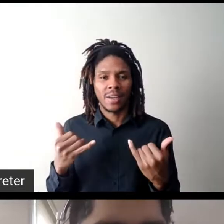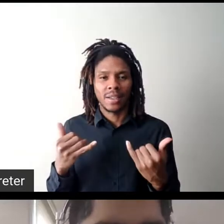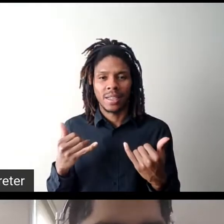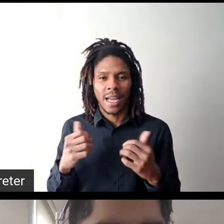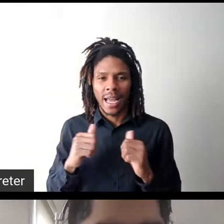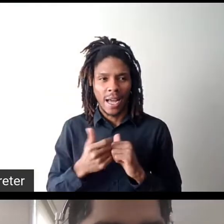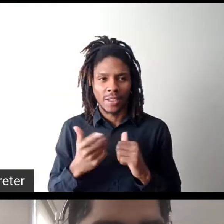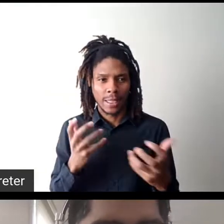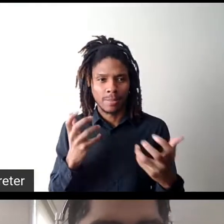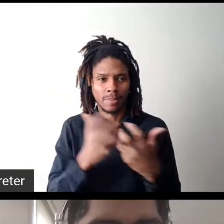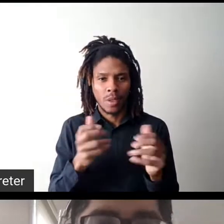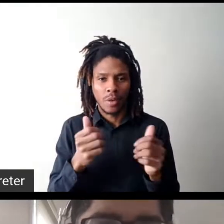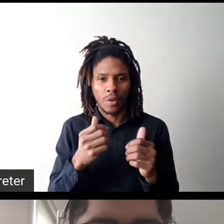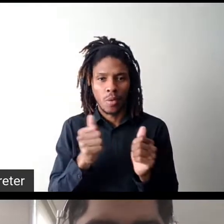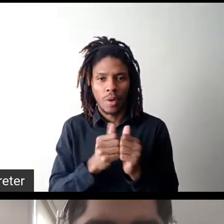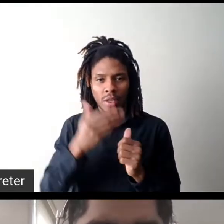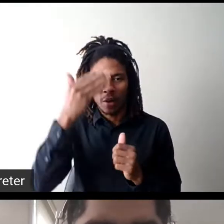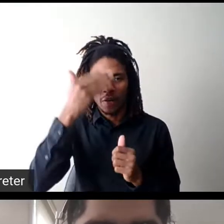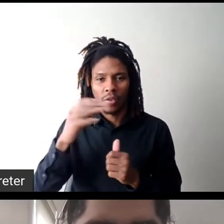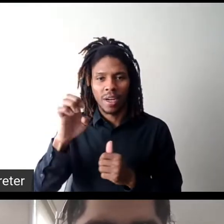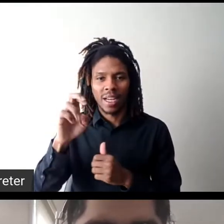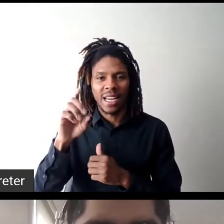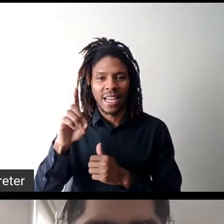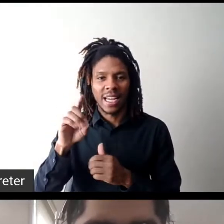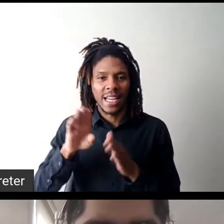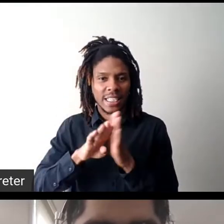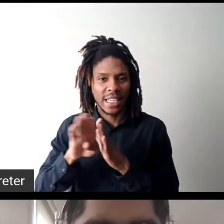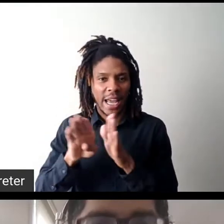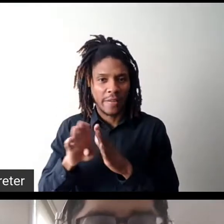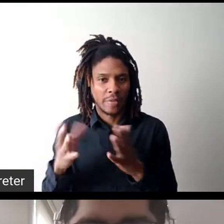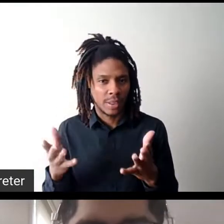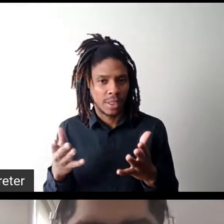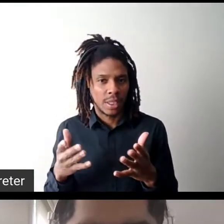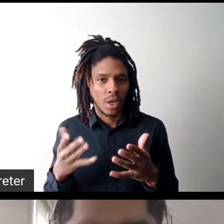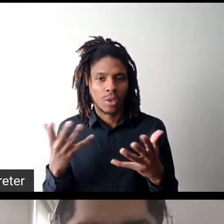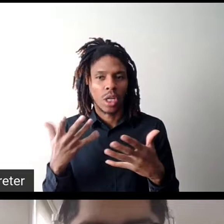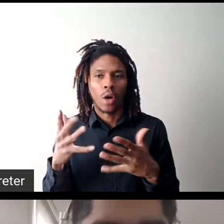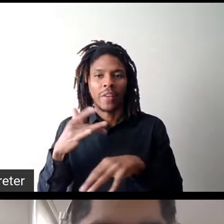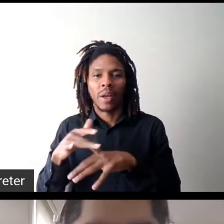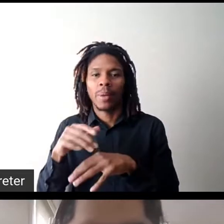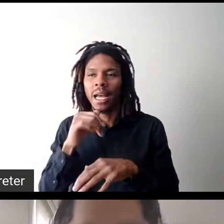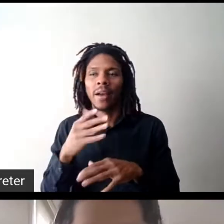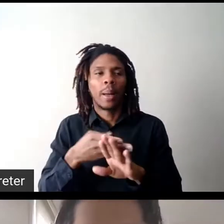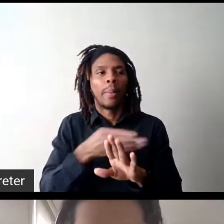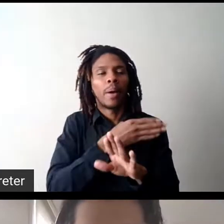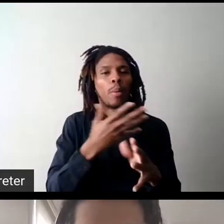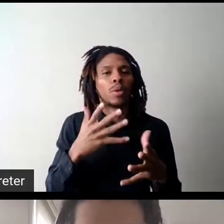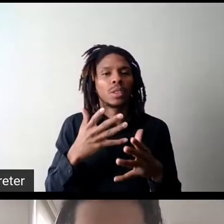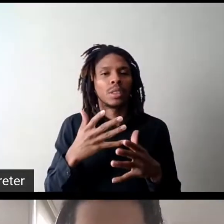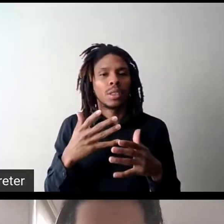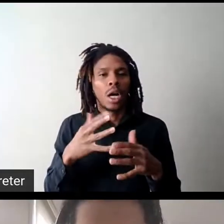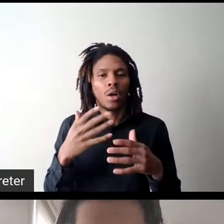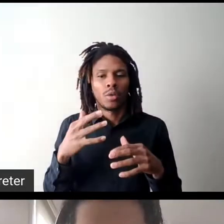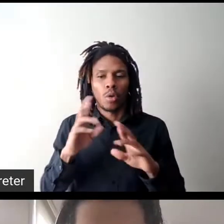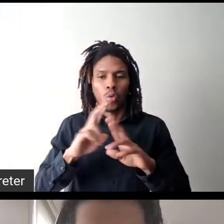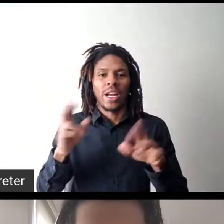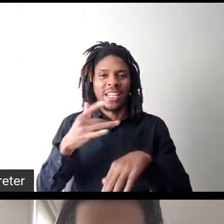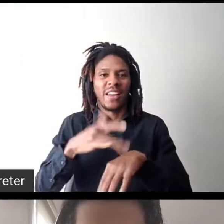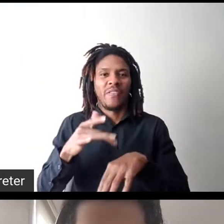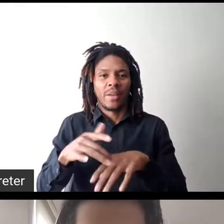end devs right now for what's already available, not what's been launched today? Yeah,